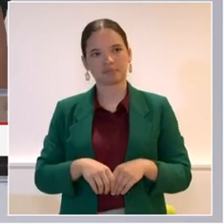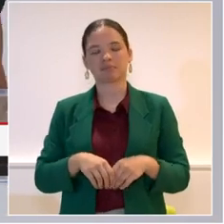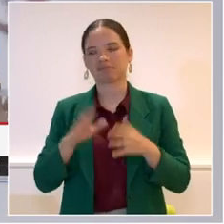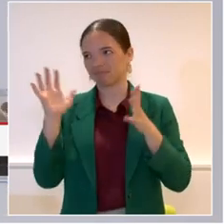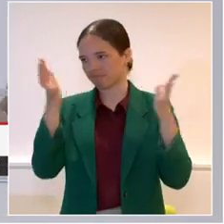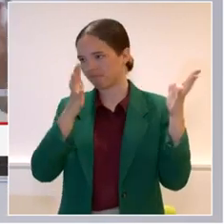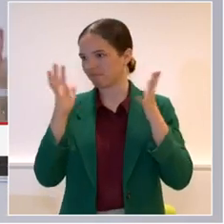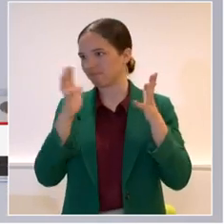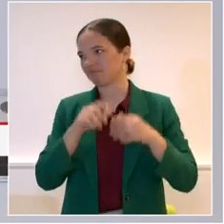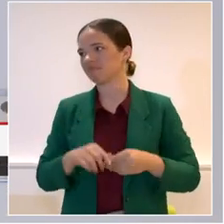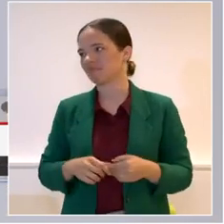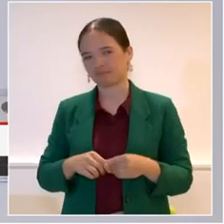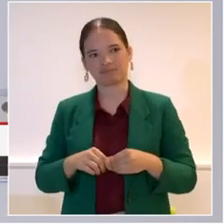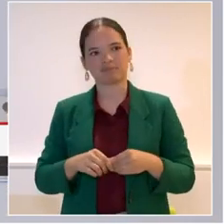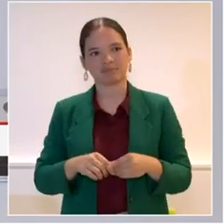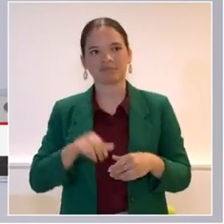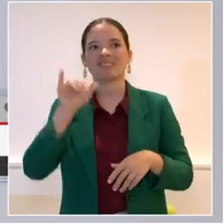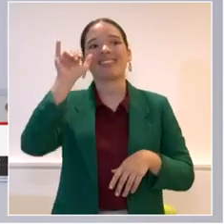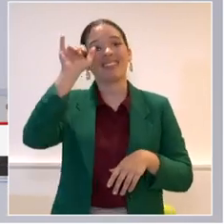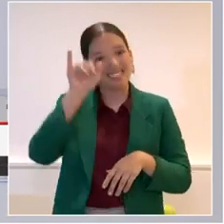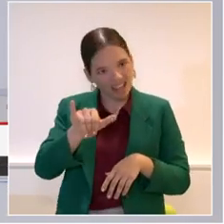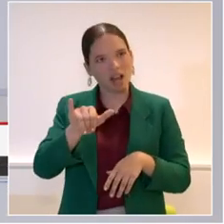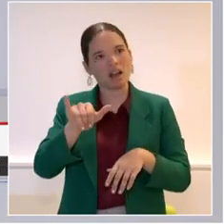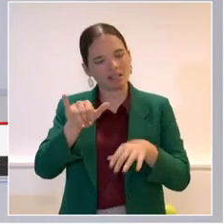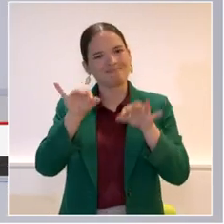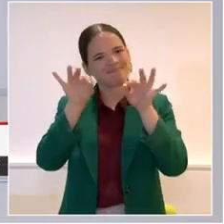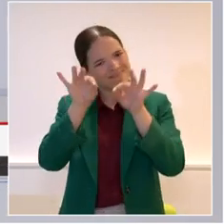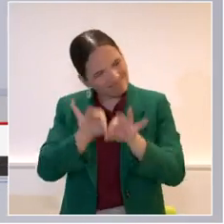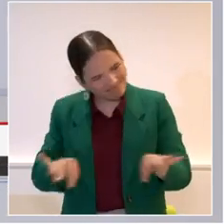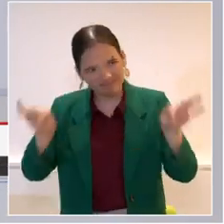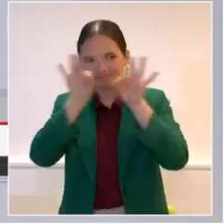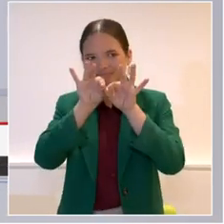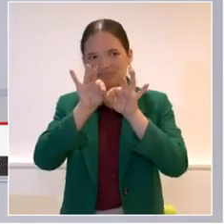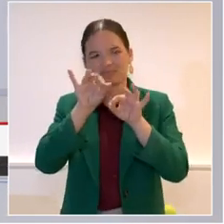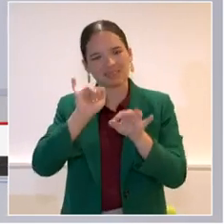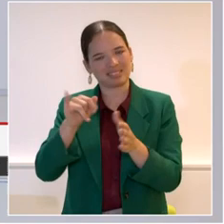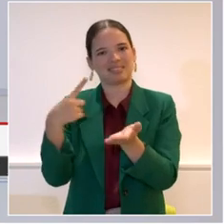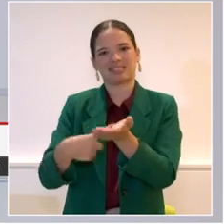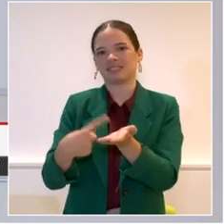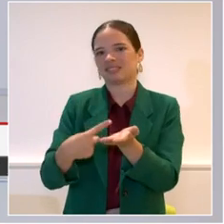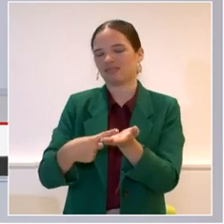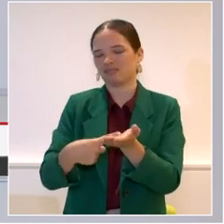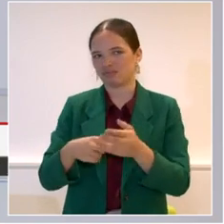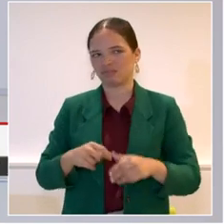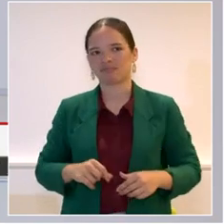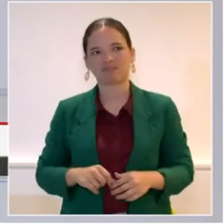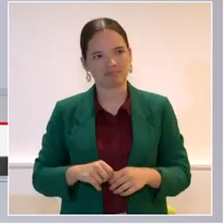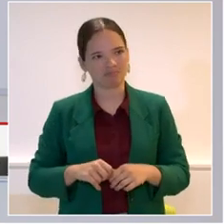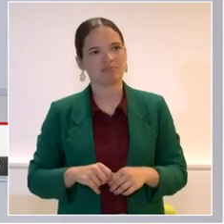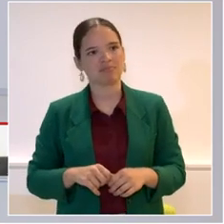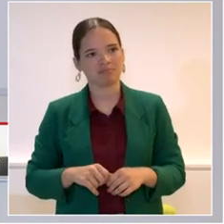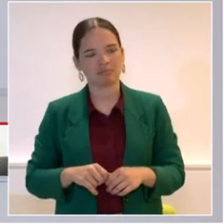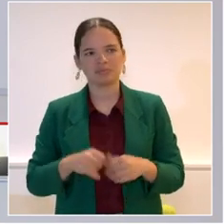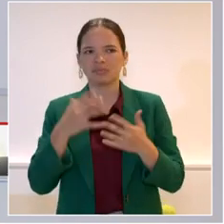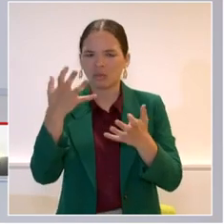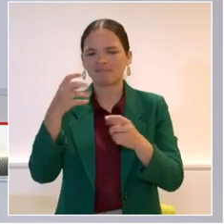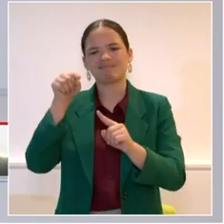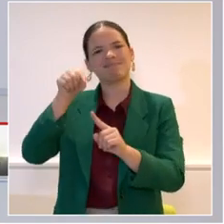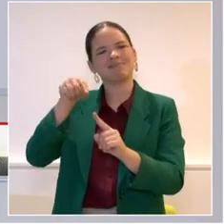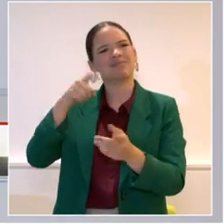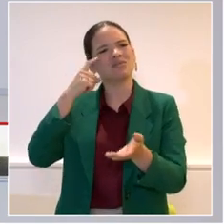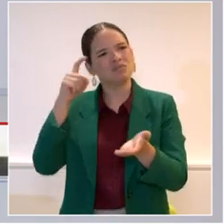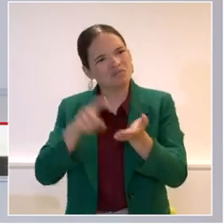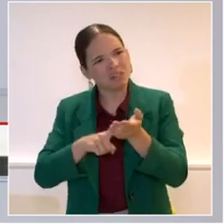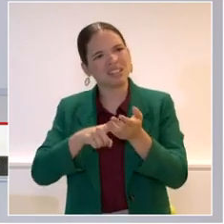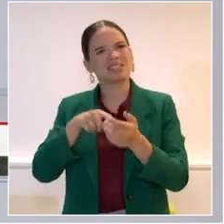Thank you. That is worth clapping about. And let me tell you how complicated, it has taken us, and I want to acknowledge Jeff King and his team,